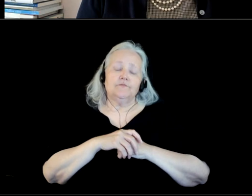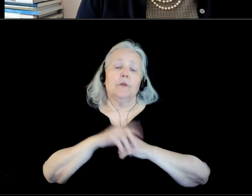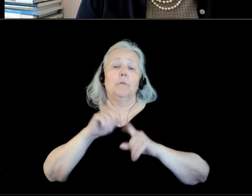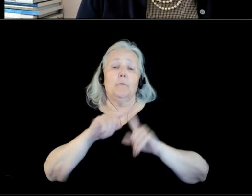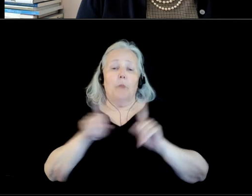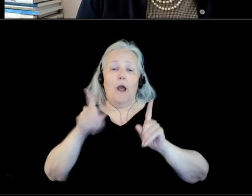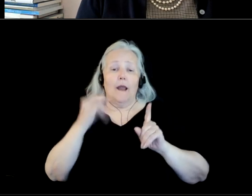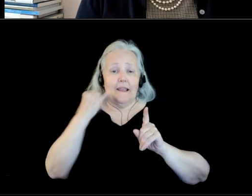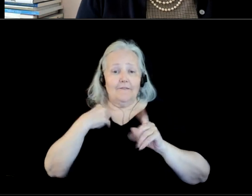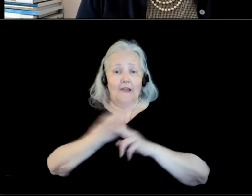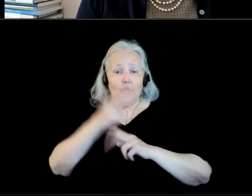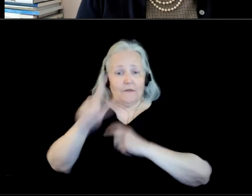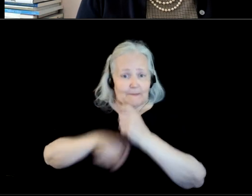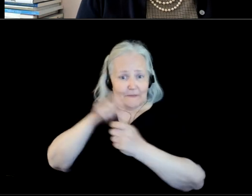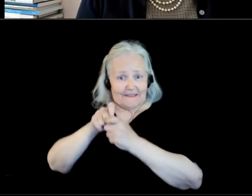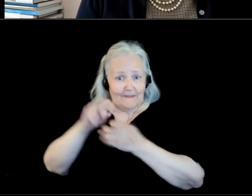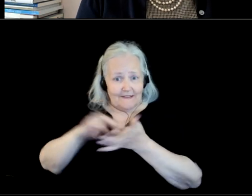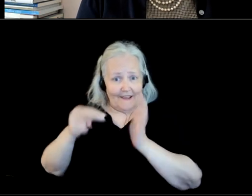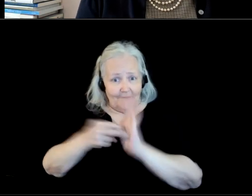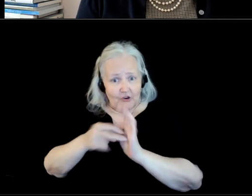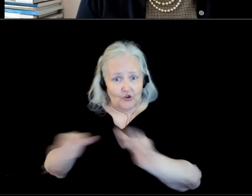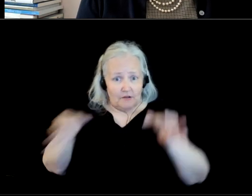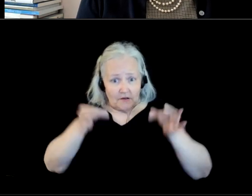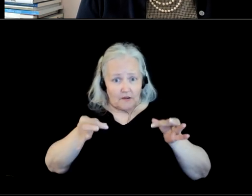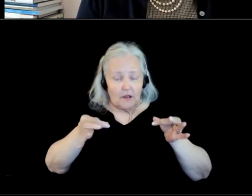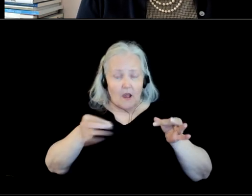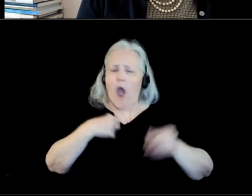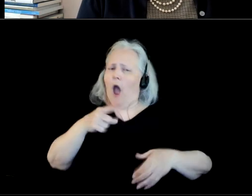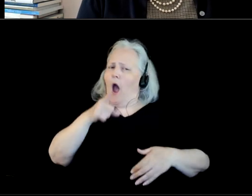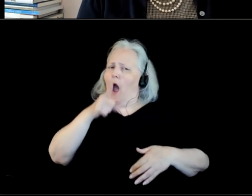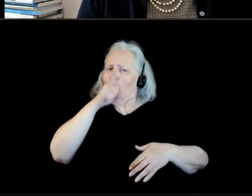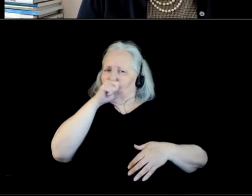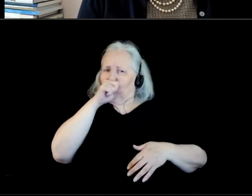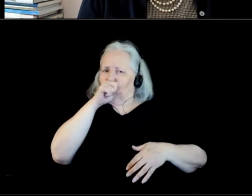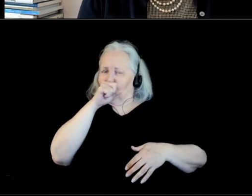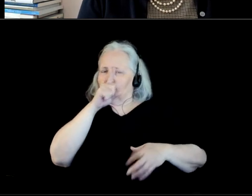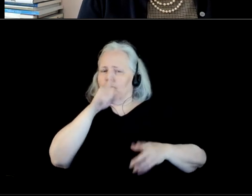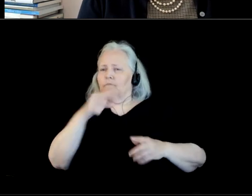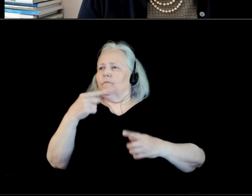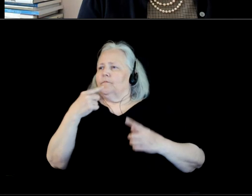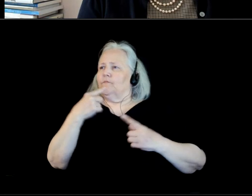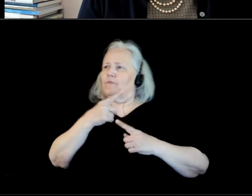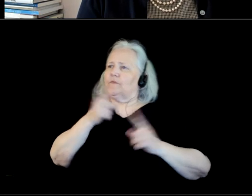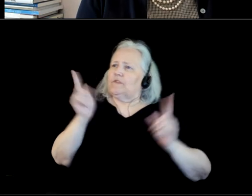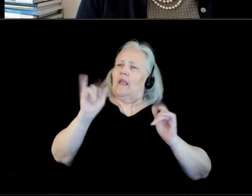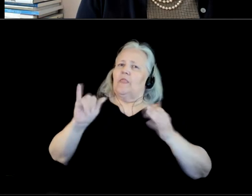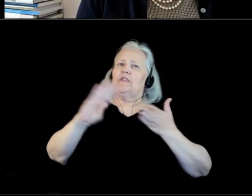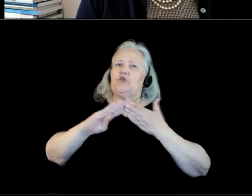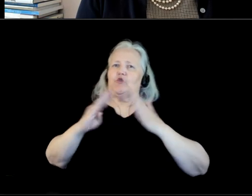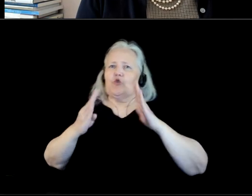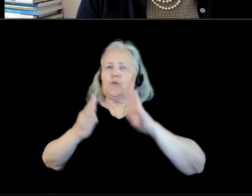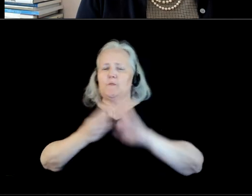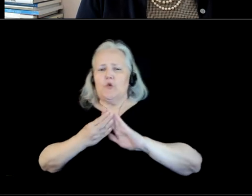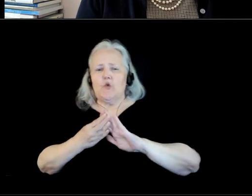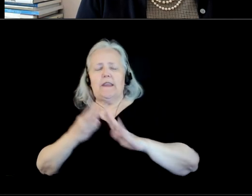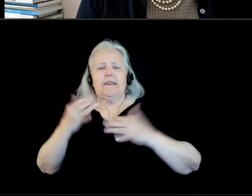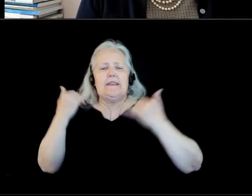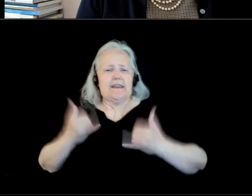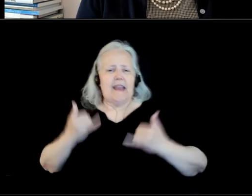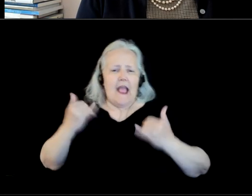am not making any judgment about what state the community is. And I would